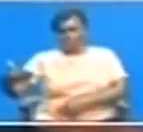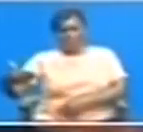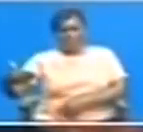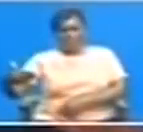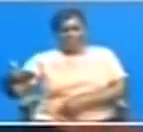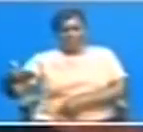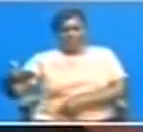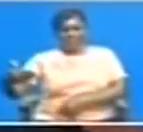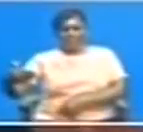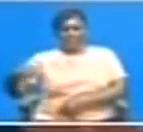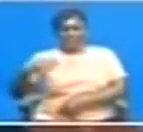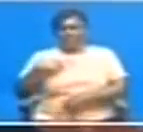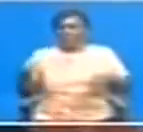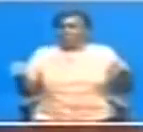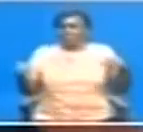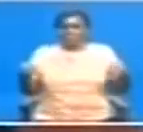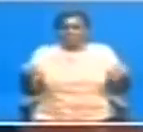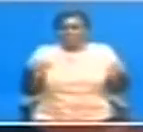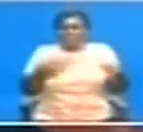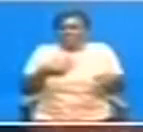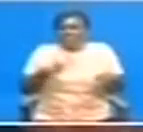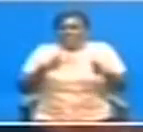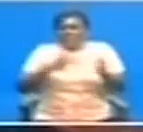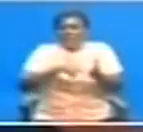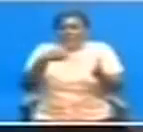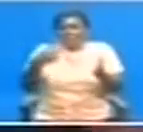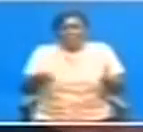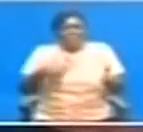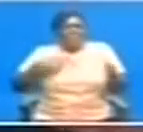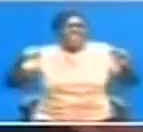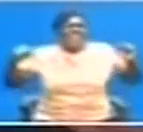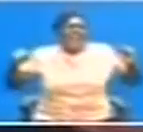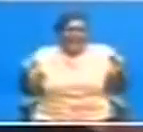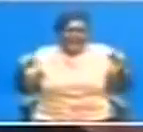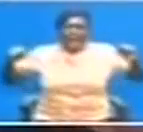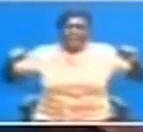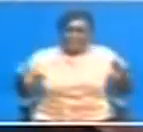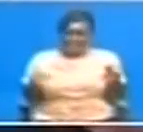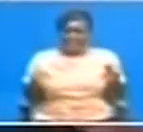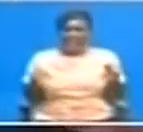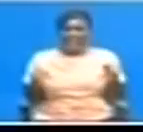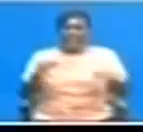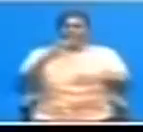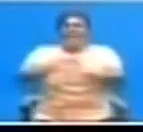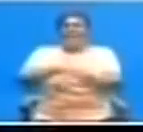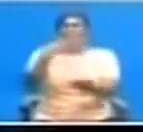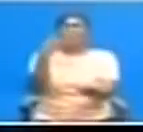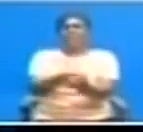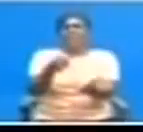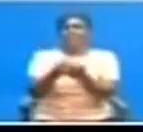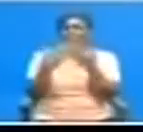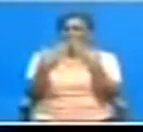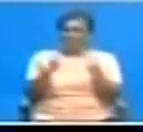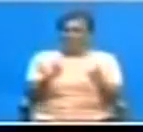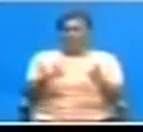I'm feeling just shaking. I feel like falling down. I'm very happy because already we have got the money we wanted and we